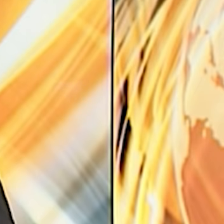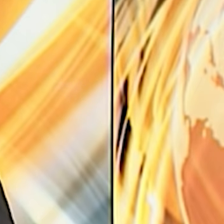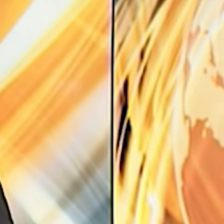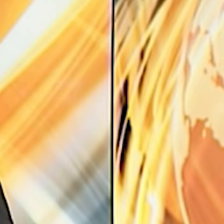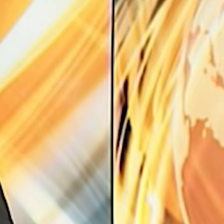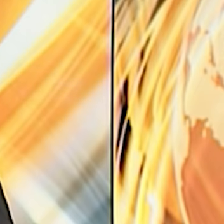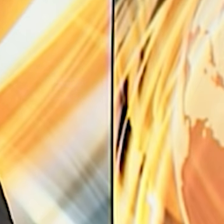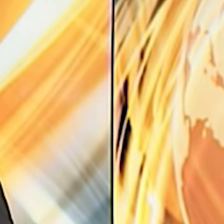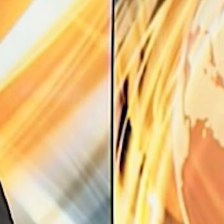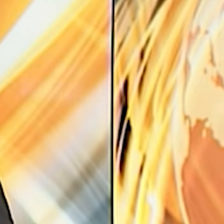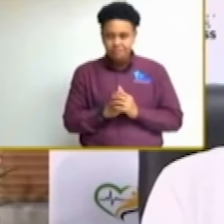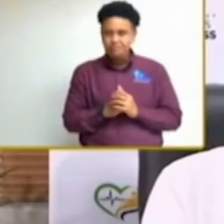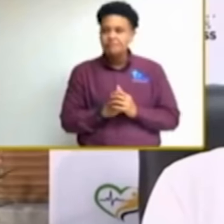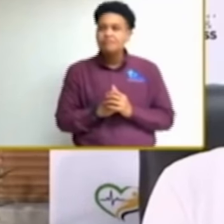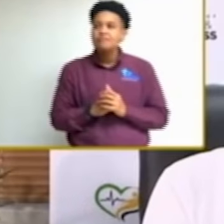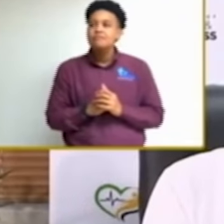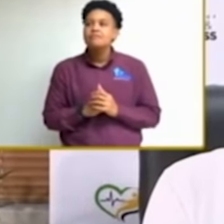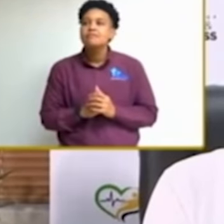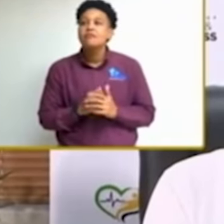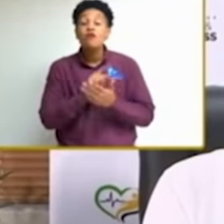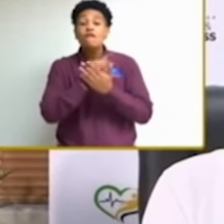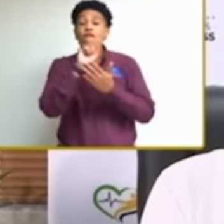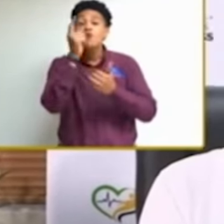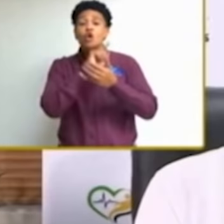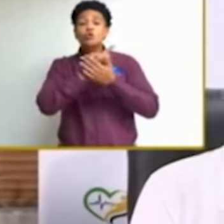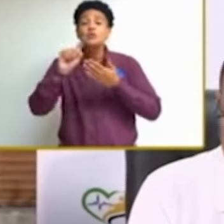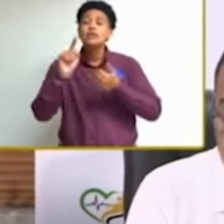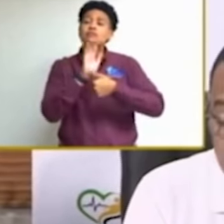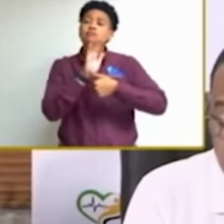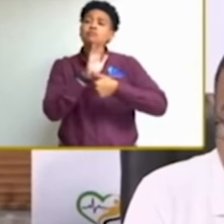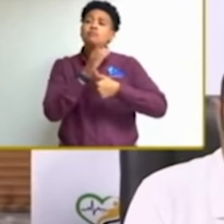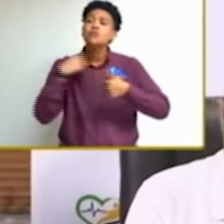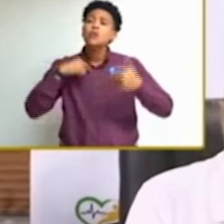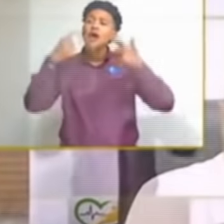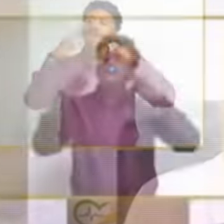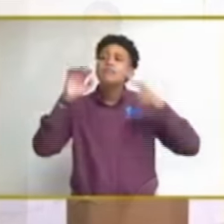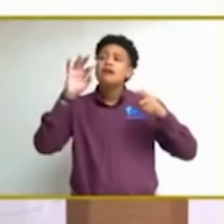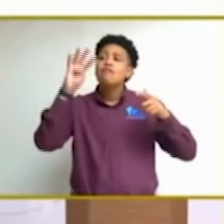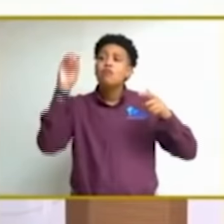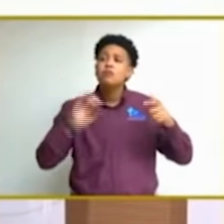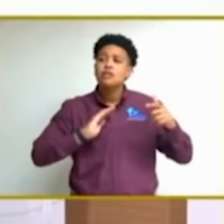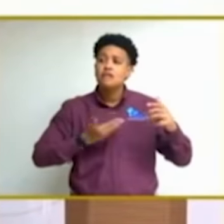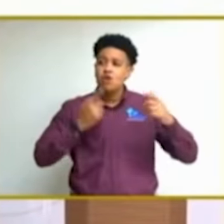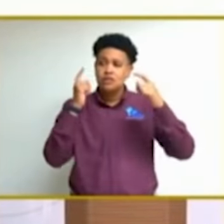Health, Dunstan Bryan. For week one, we achieved 94% of